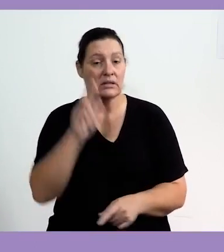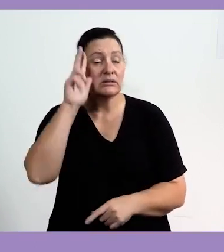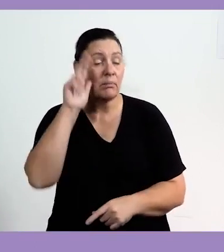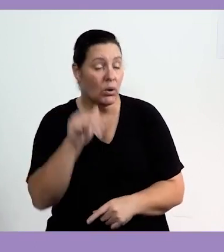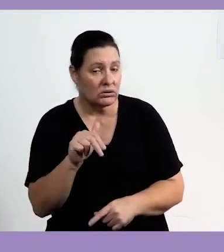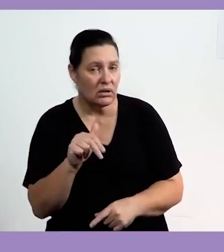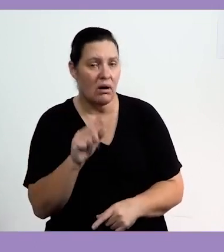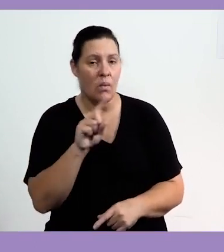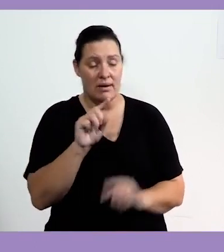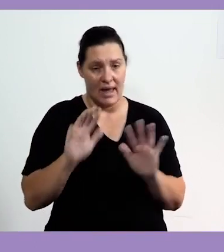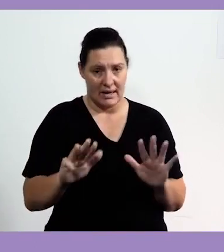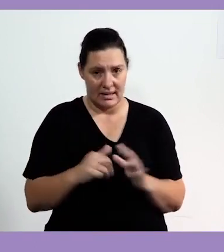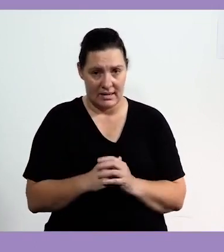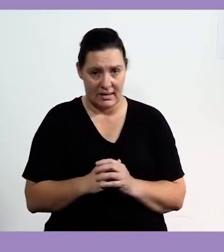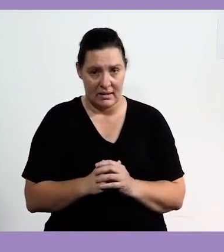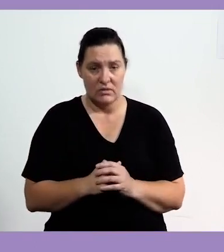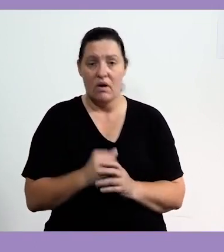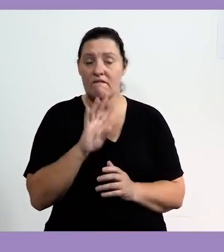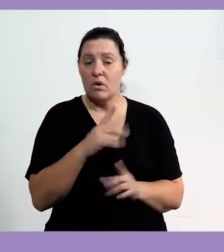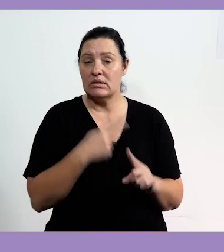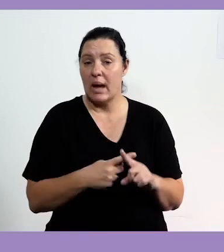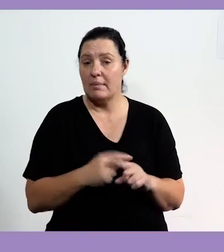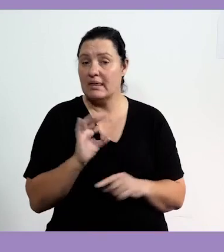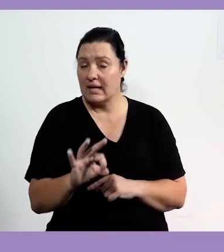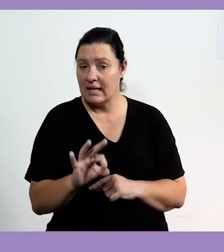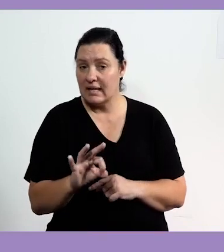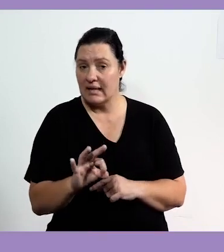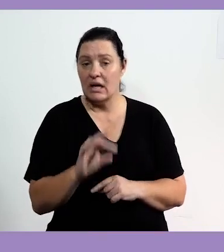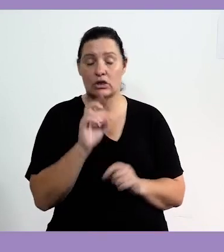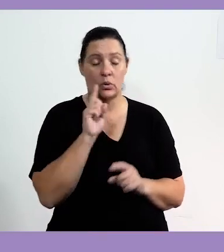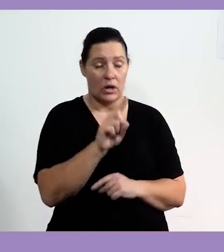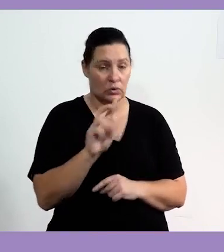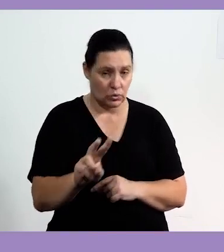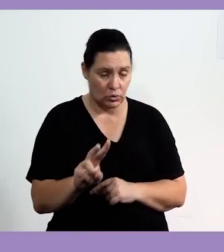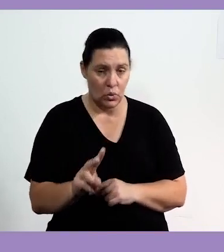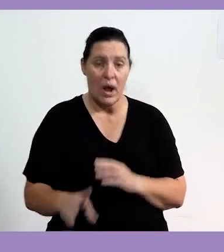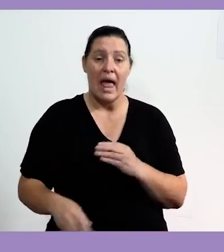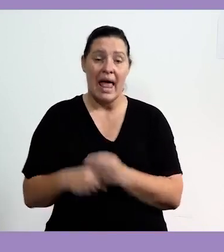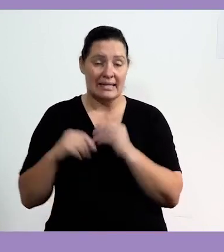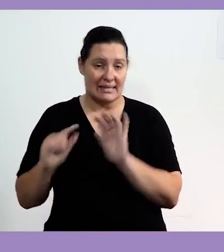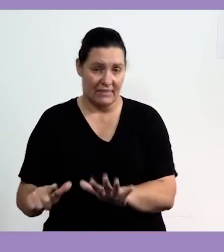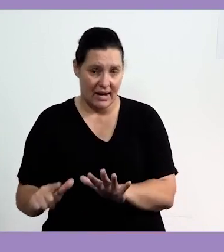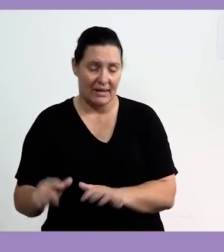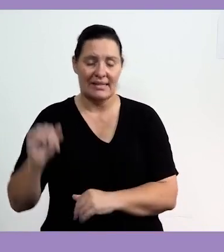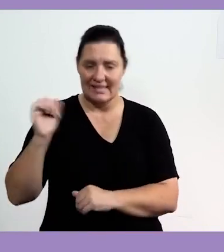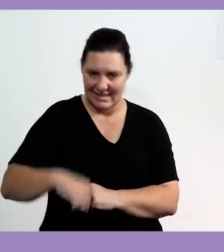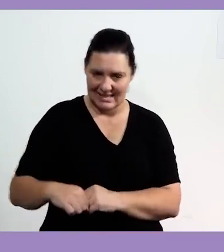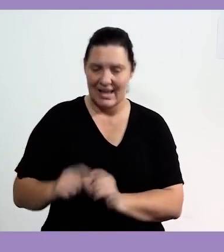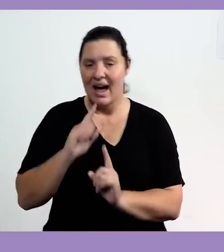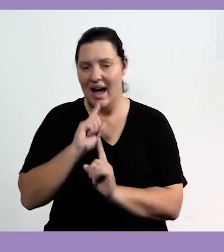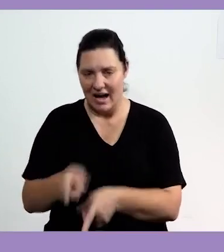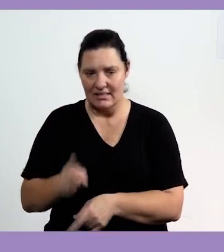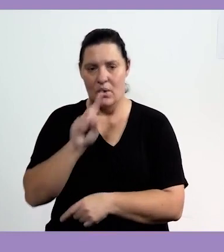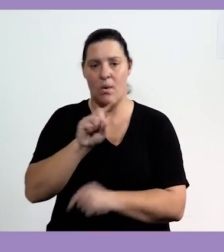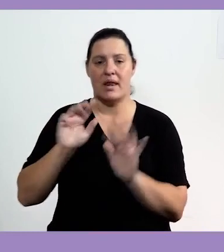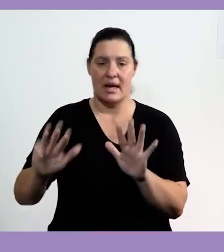is supposed to be 19. So what is 4 multiplied by 3? That is 12. And when I add 7,